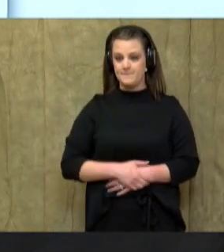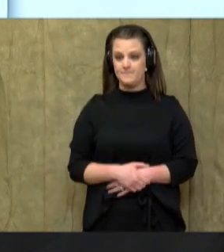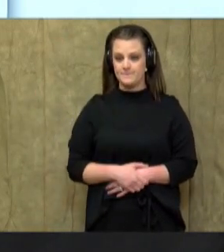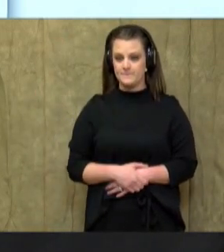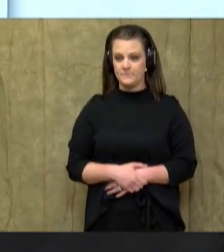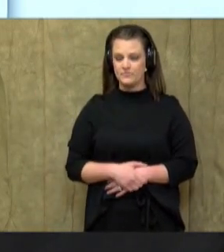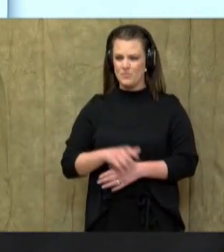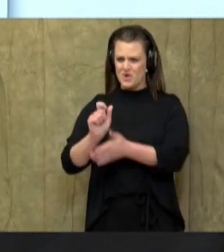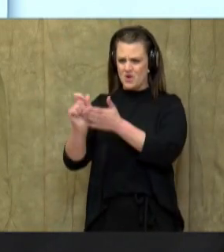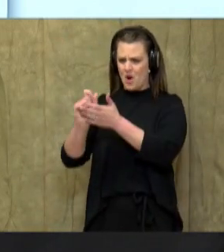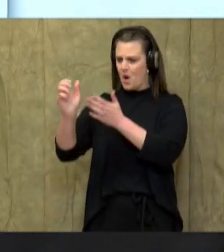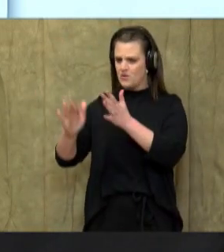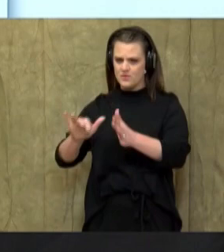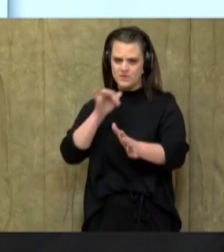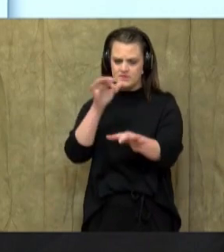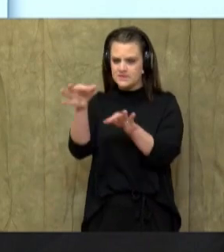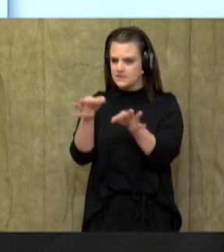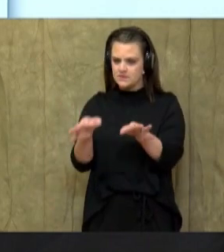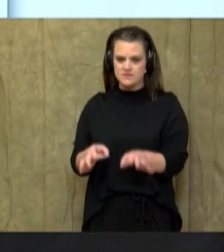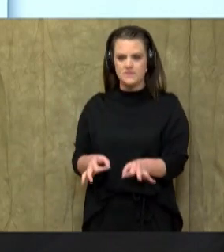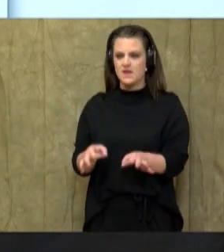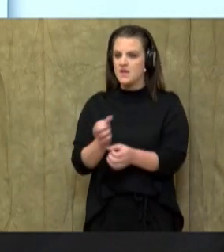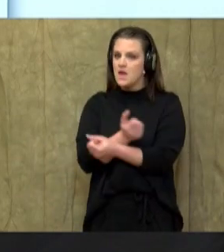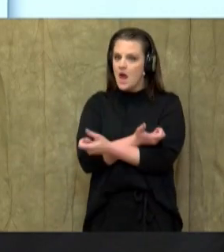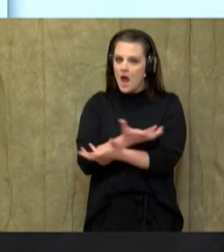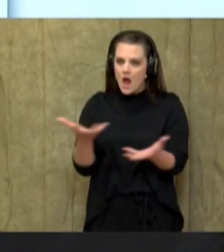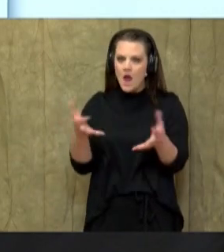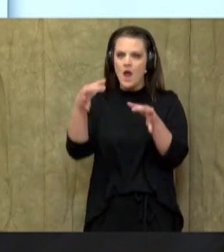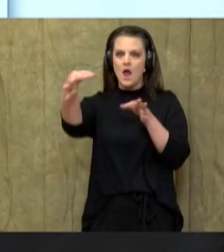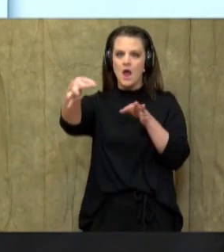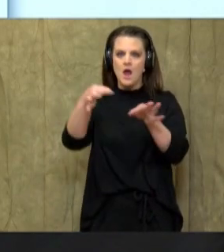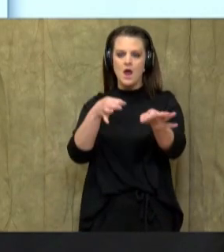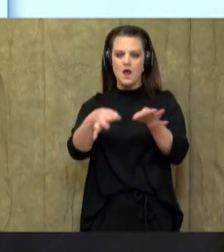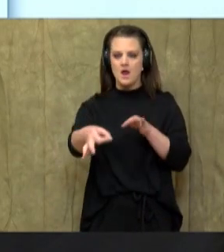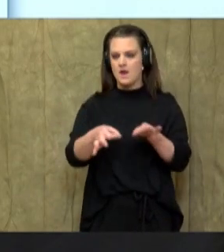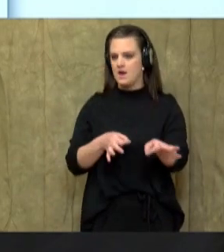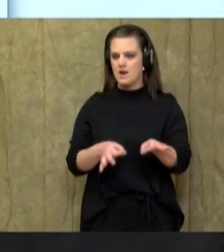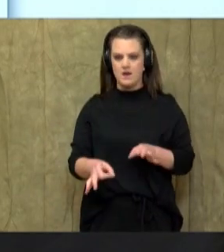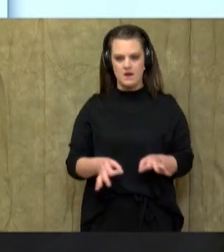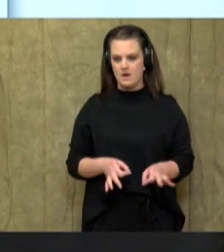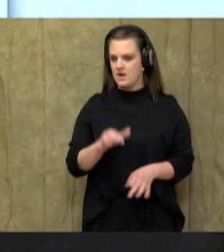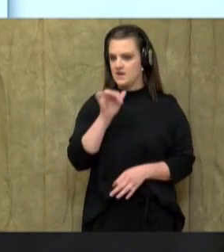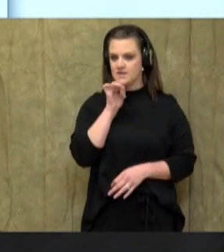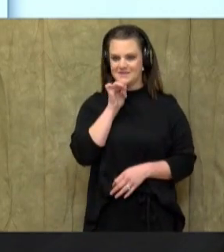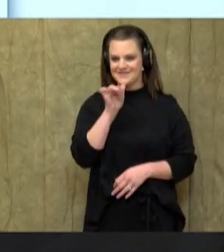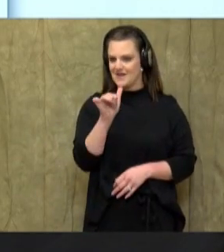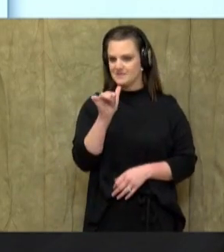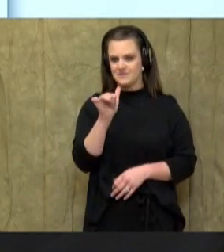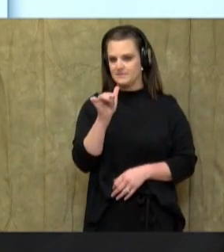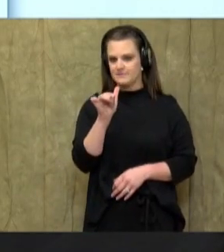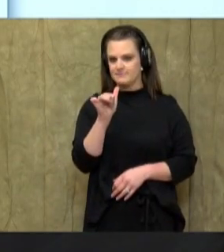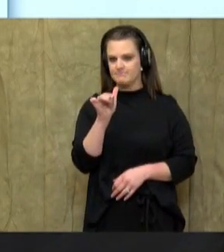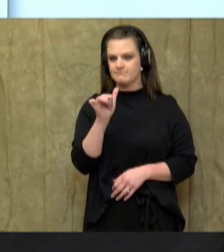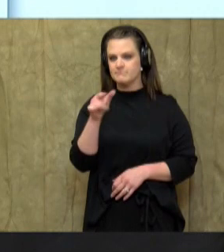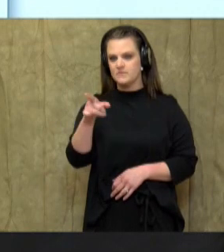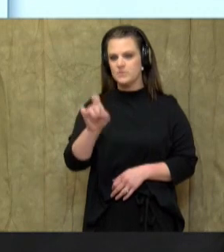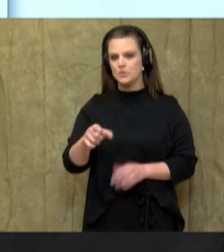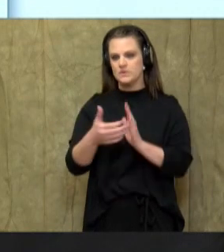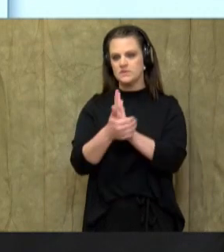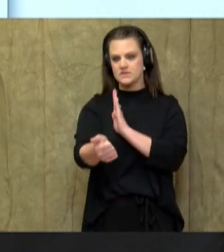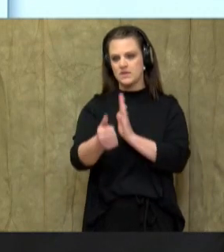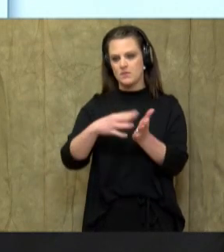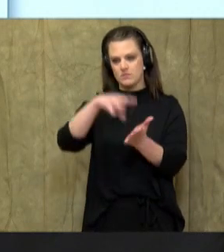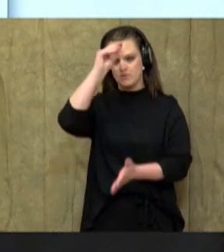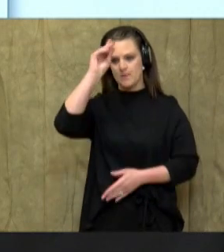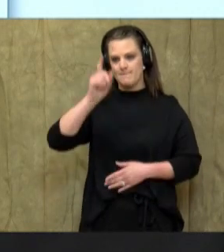does not explain everything directly and explicitly within the text.